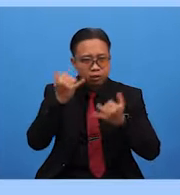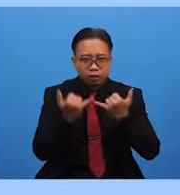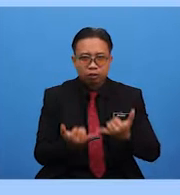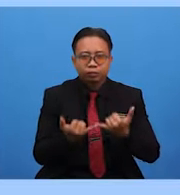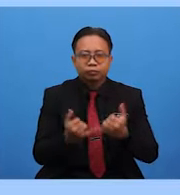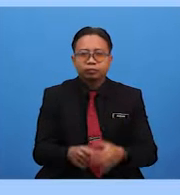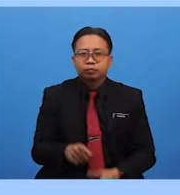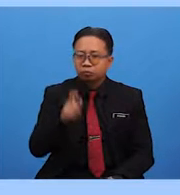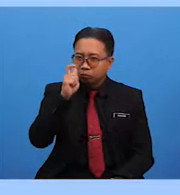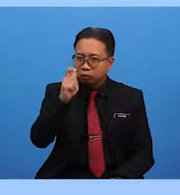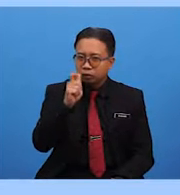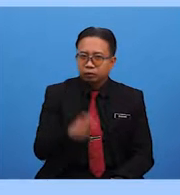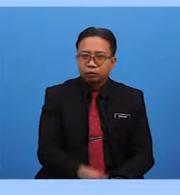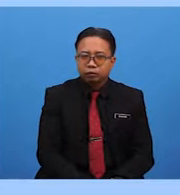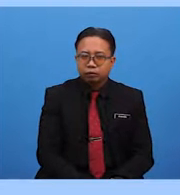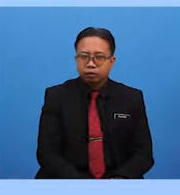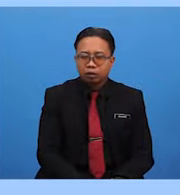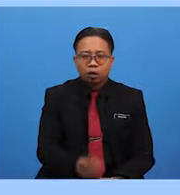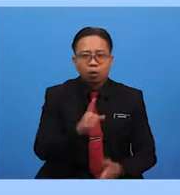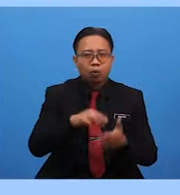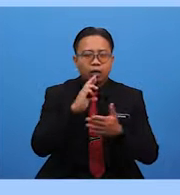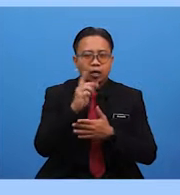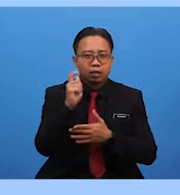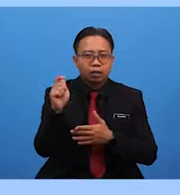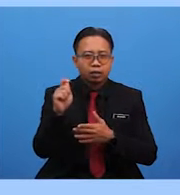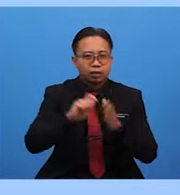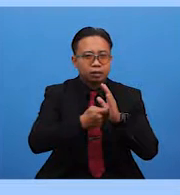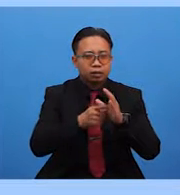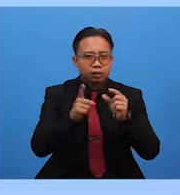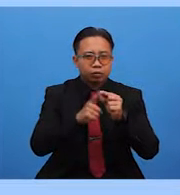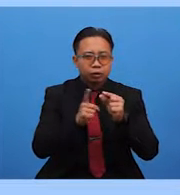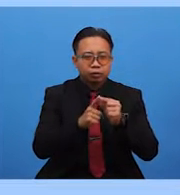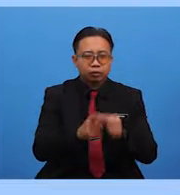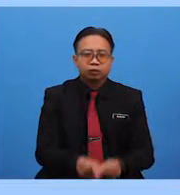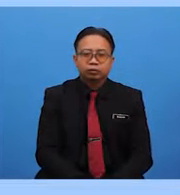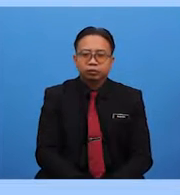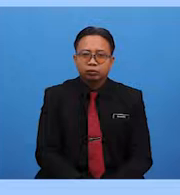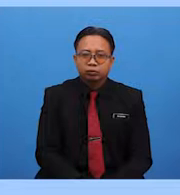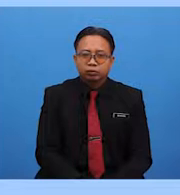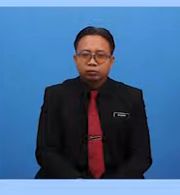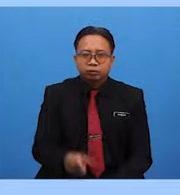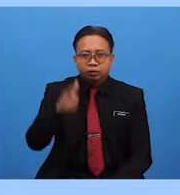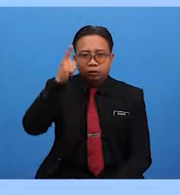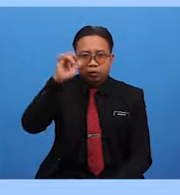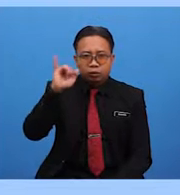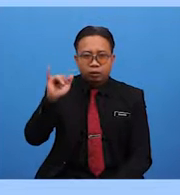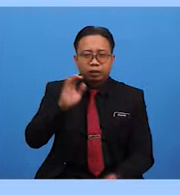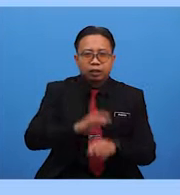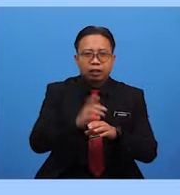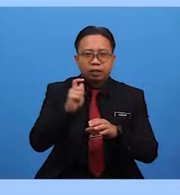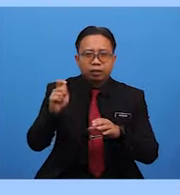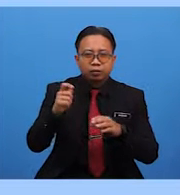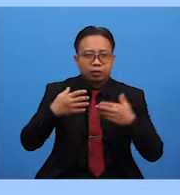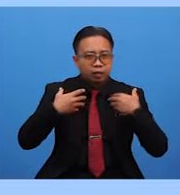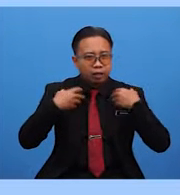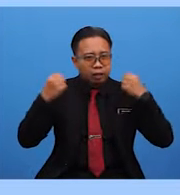T. What are the keywords in this statement? We are looking at the words